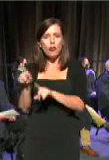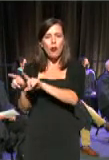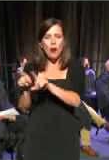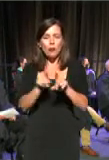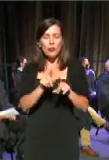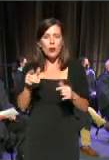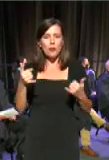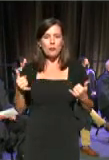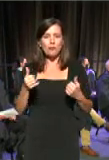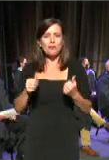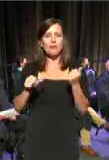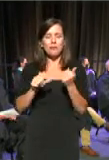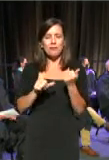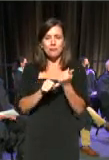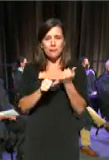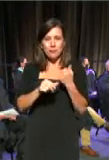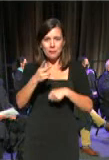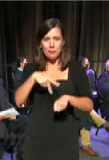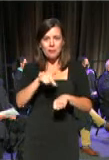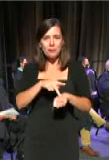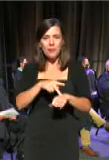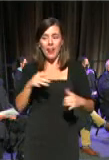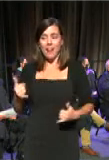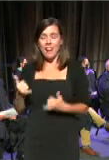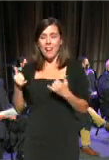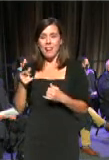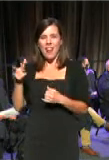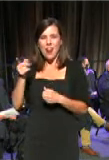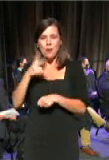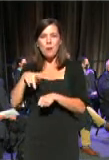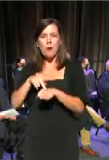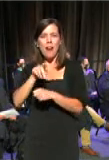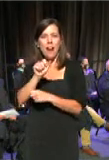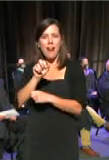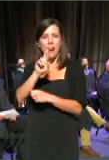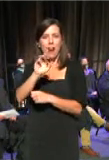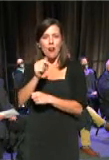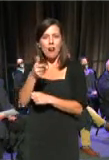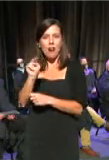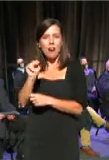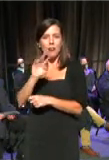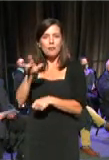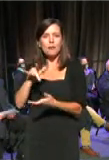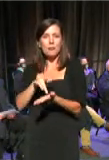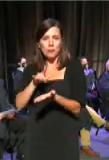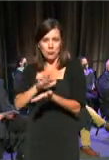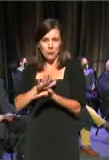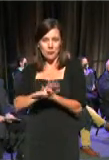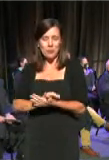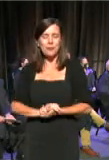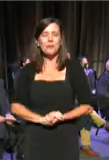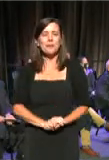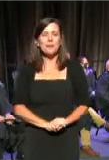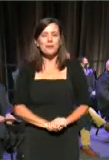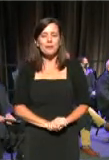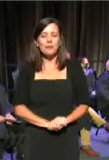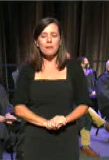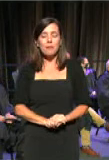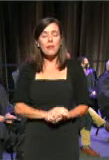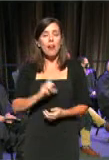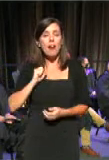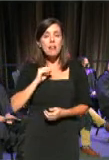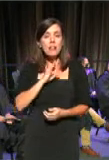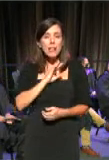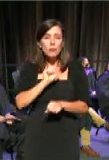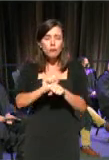as an assistant principal and is a current principal at Aragon Middle School. The staff members